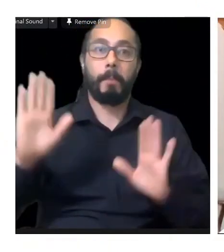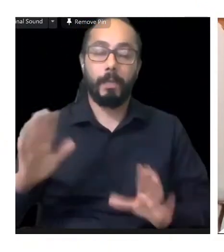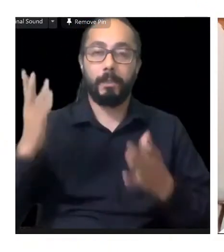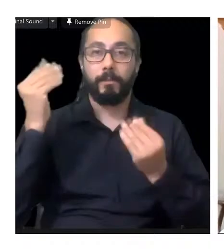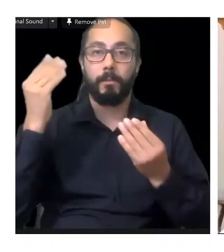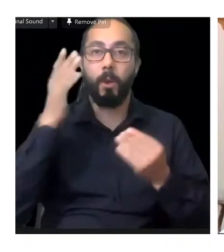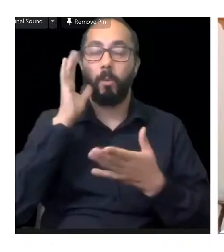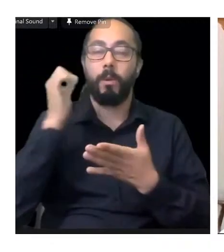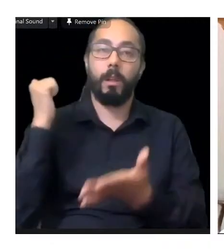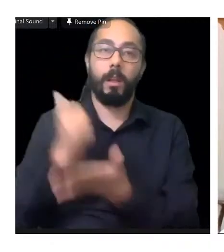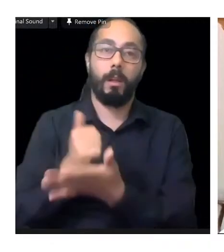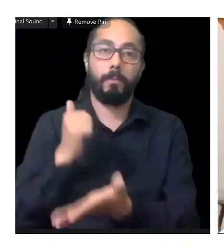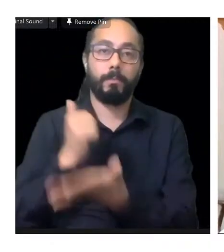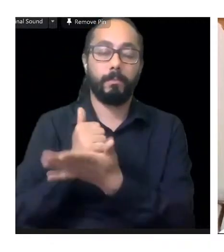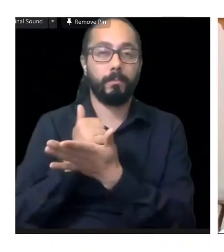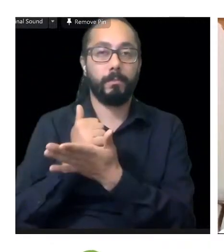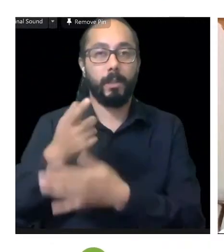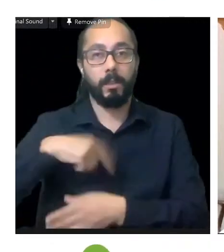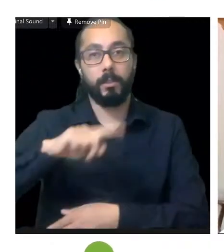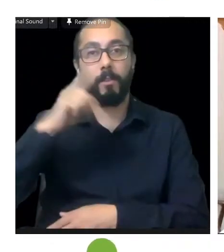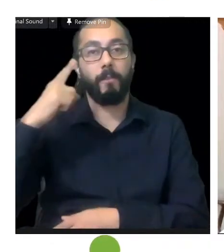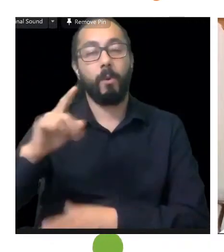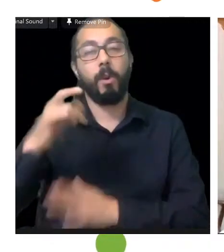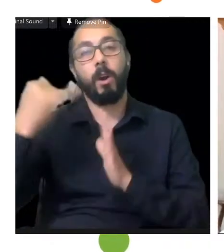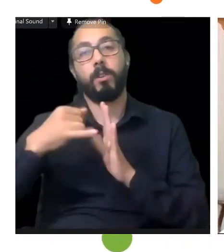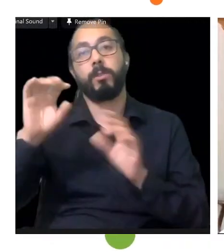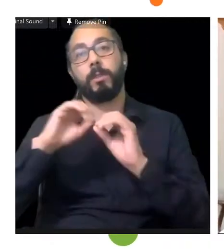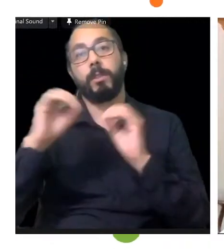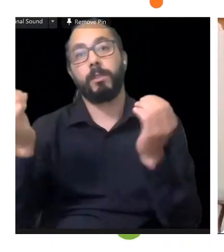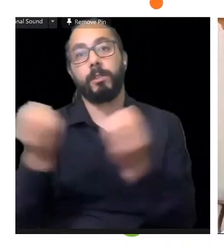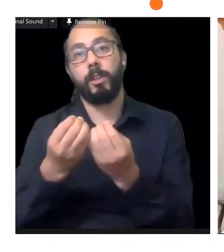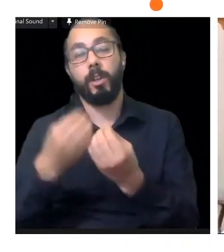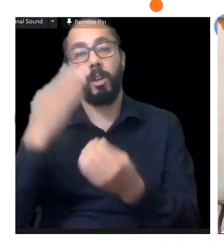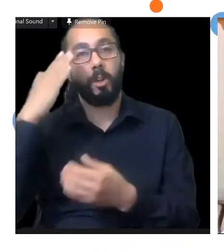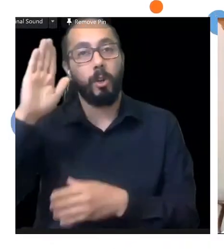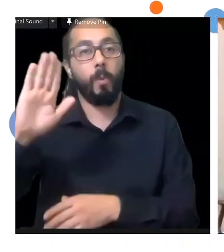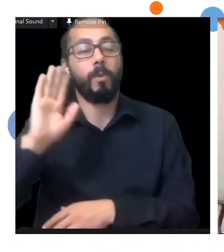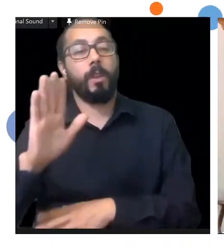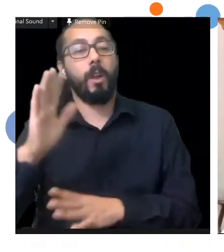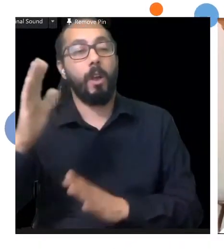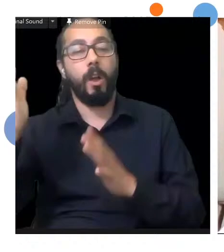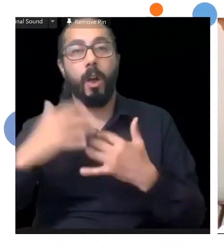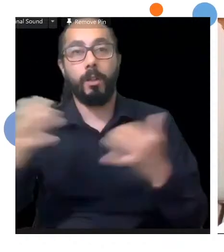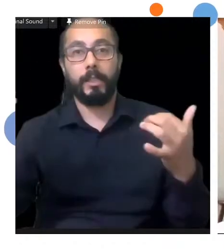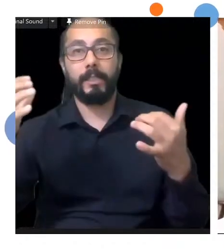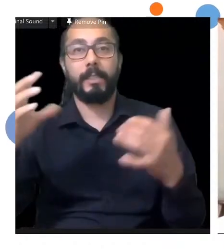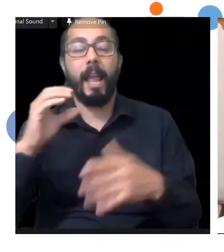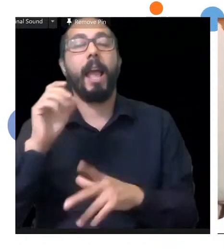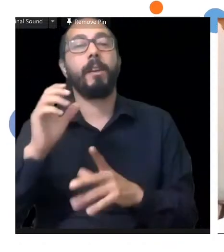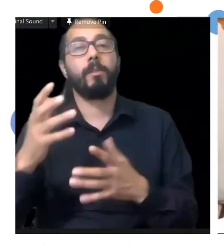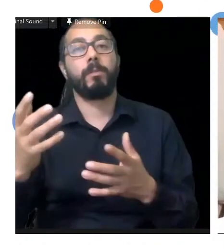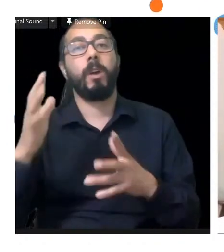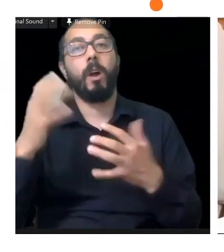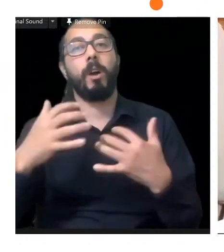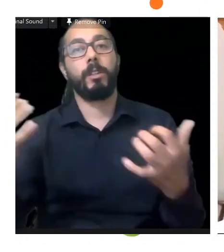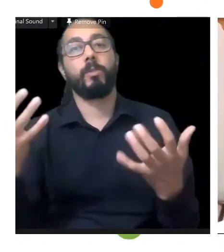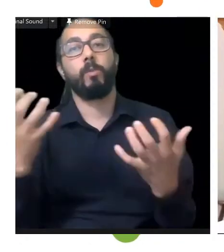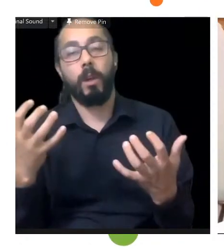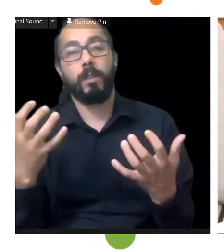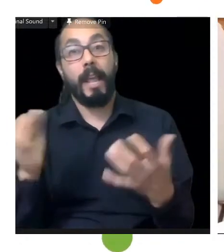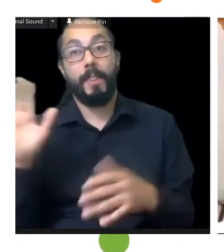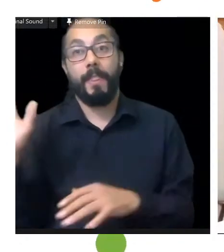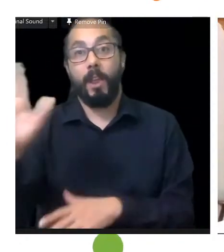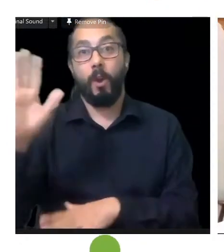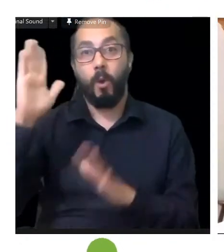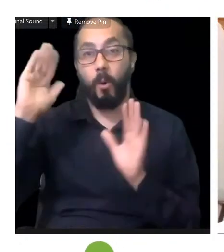useful in terms of arts organization, knowing their audience, know the appetite, and take a lot of hope too. There clearly seems to be